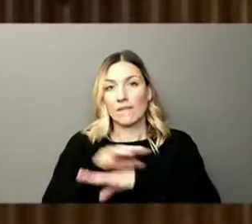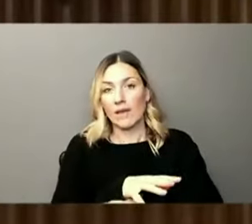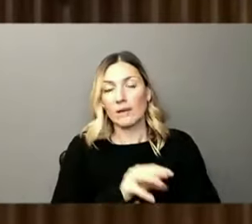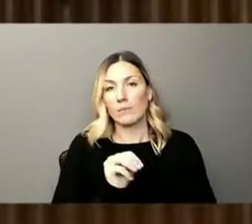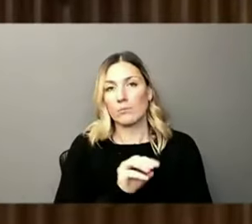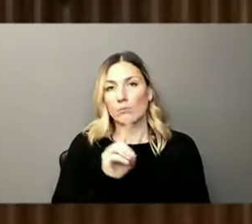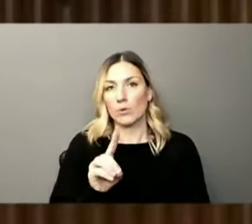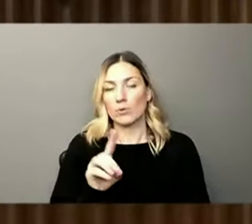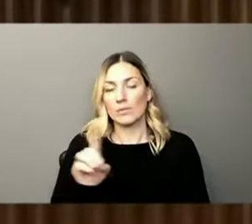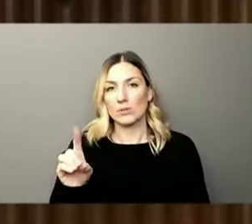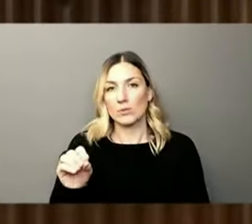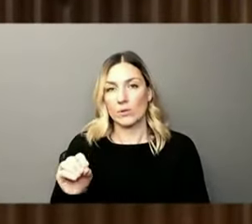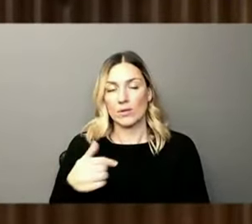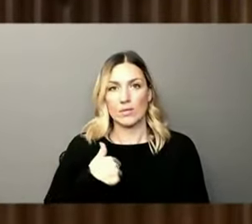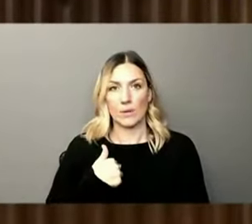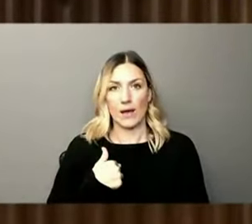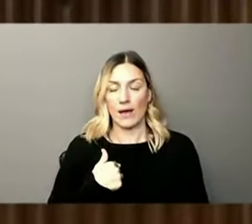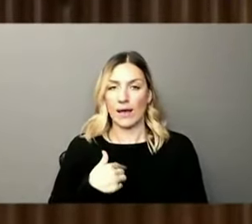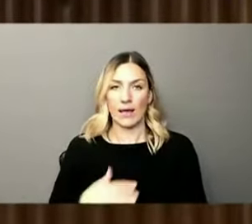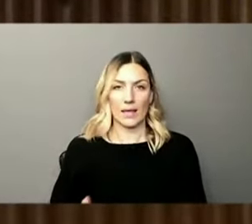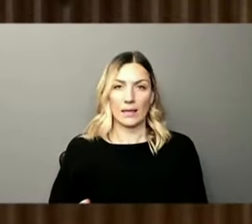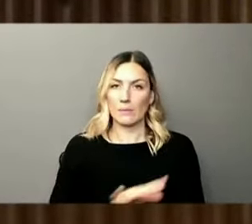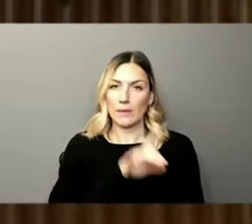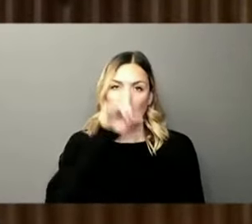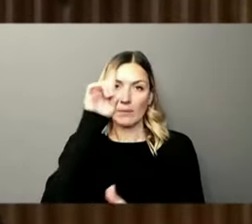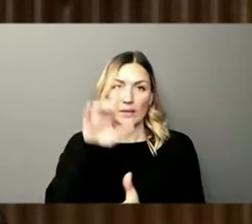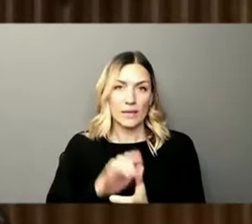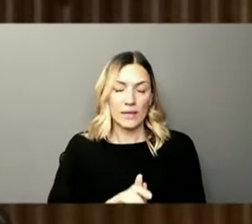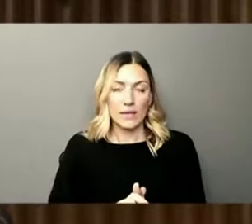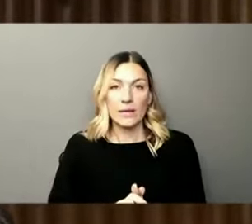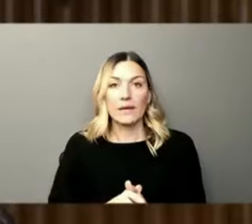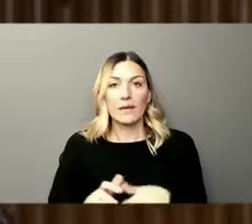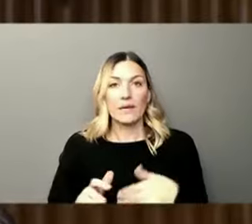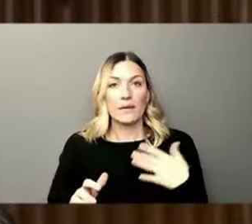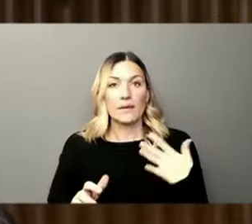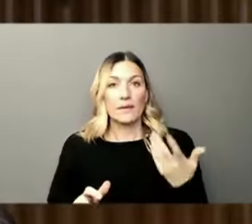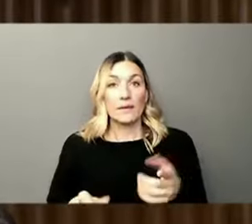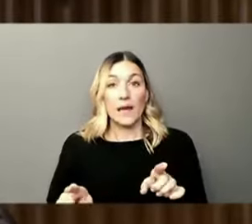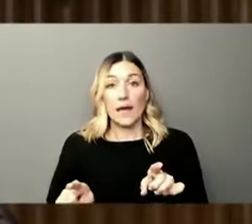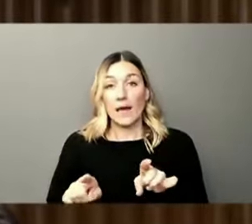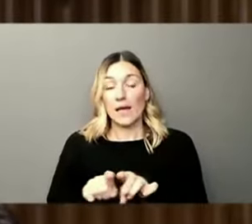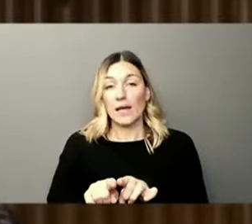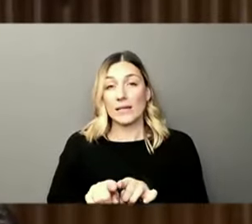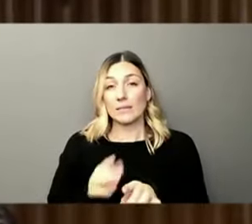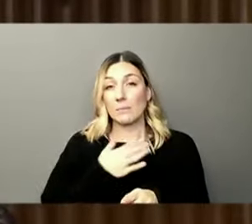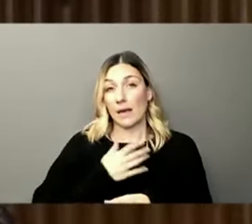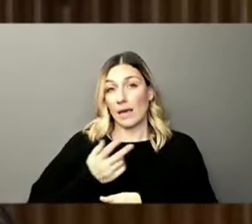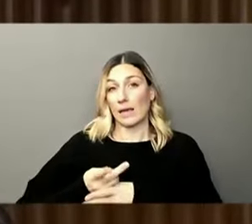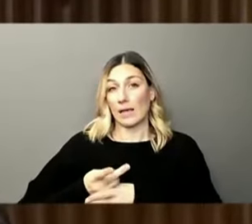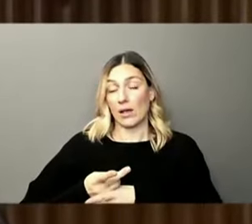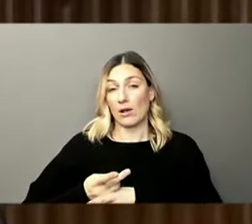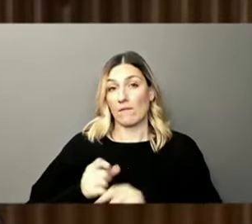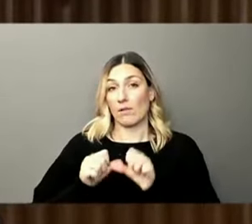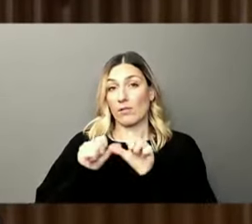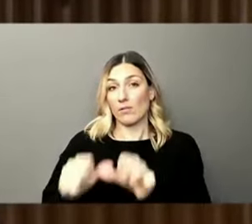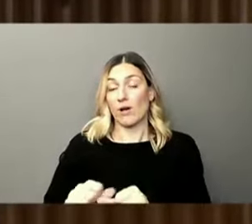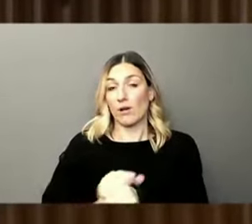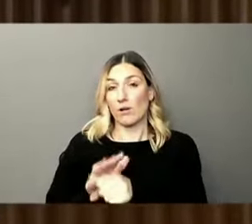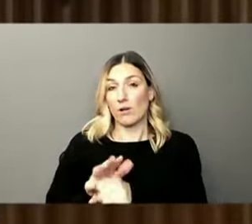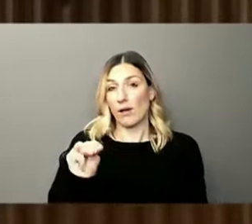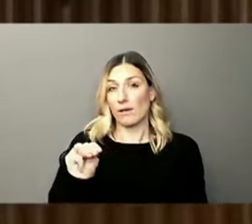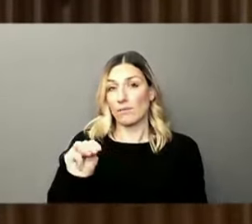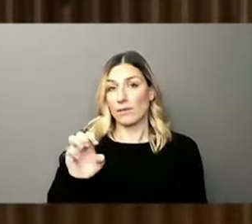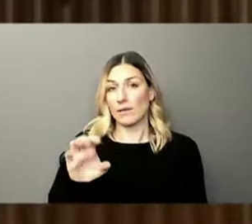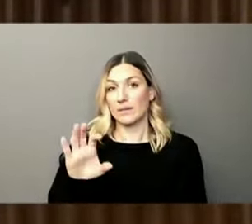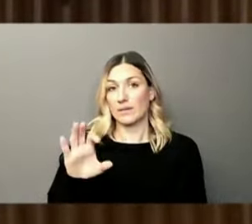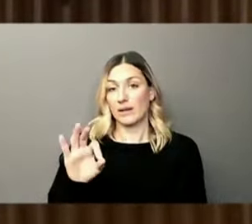so I 100% believe that as I get better care for my long COVID and ME/CFS, my